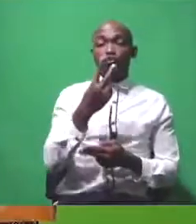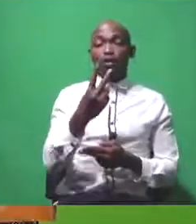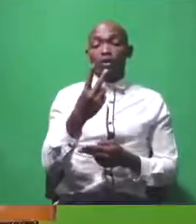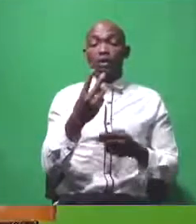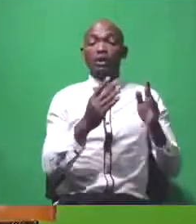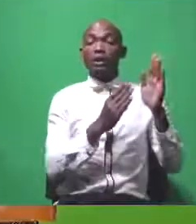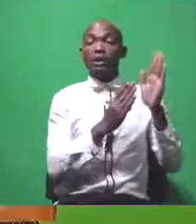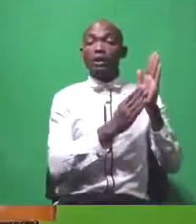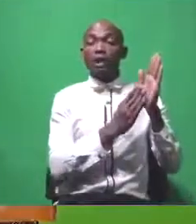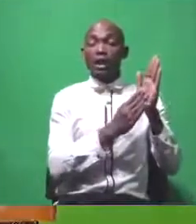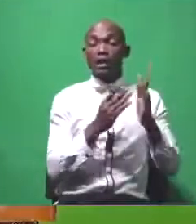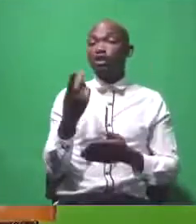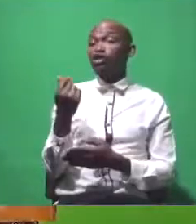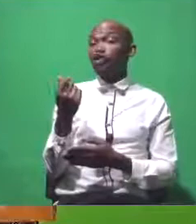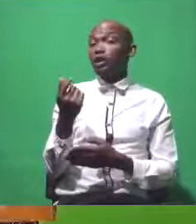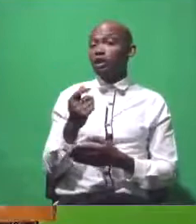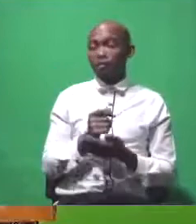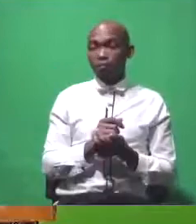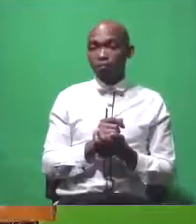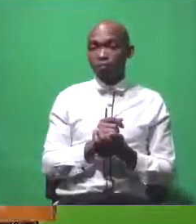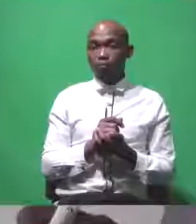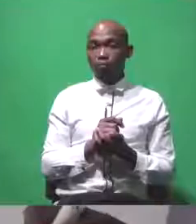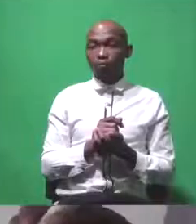29 shillings. Okay?